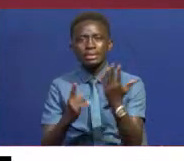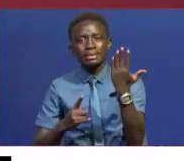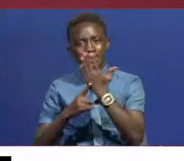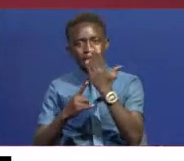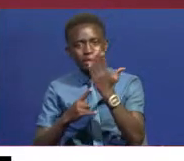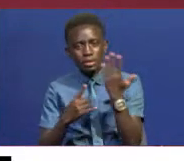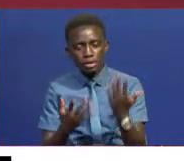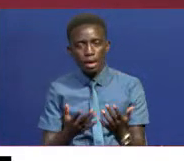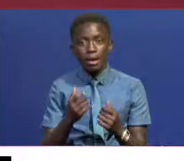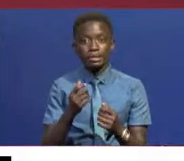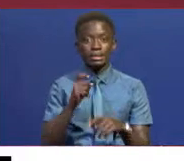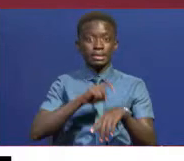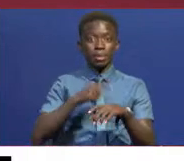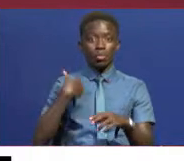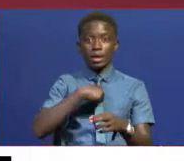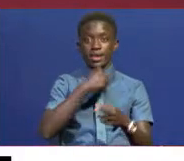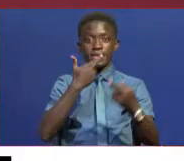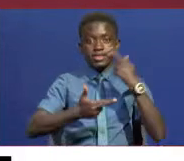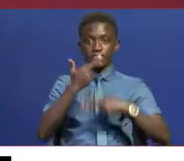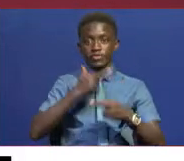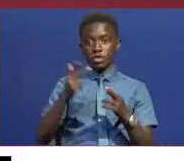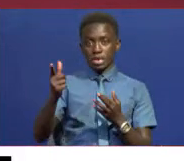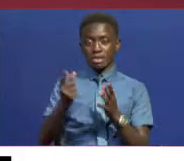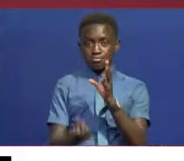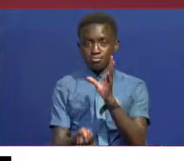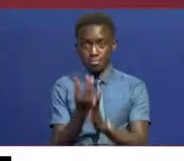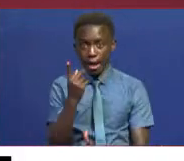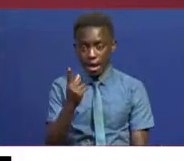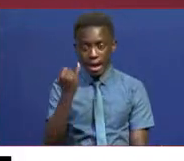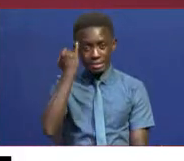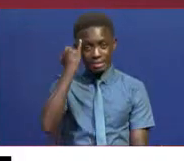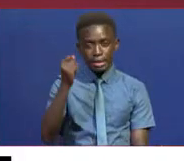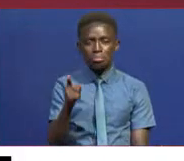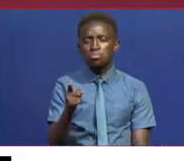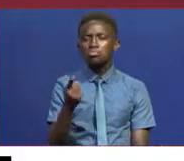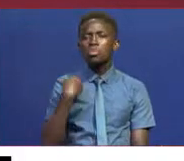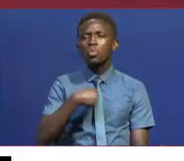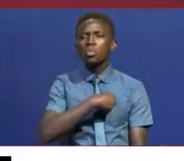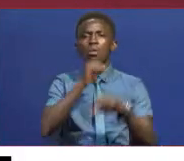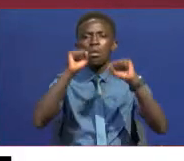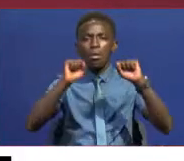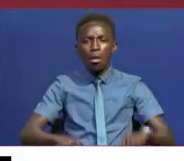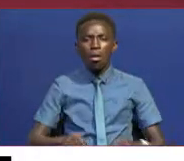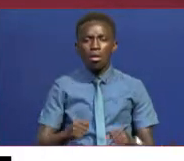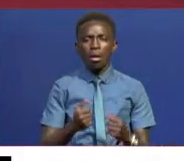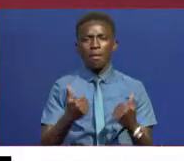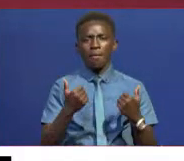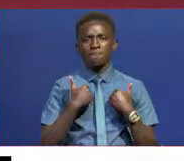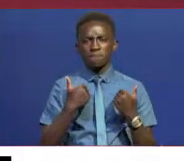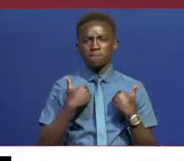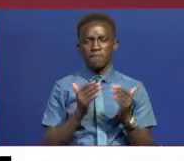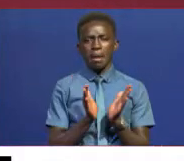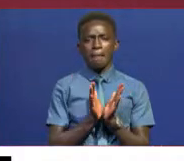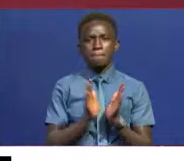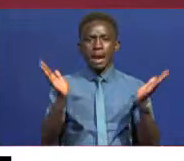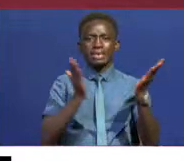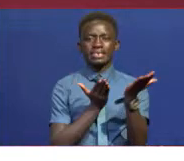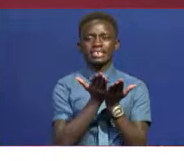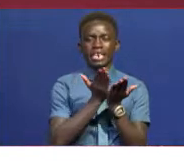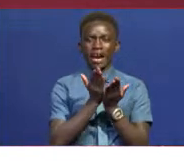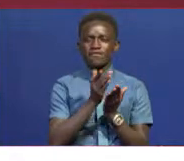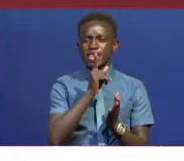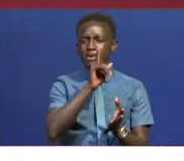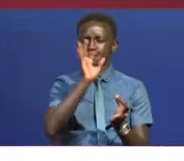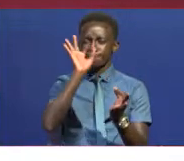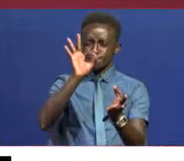review our establishment, that we are able to have a public service that is fit for purpose. That,